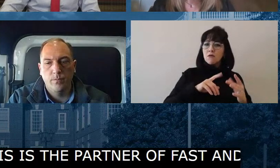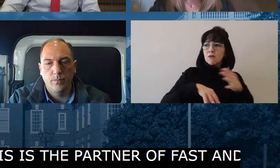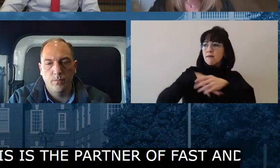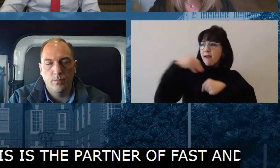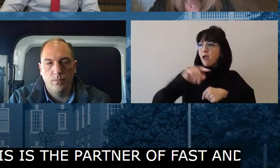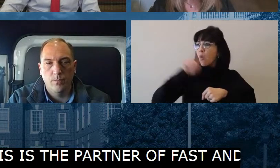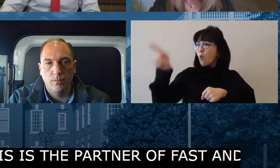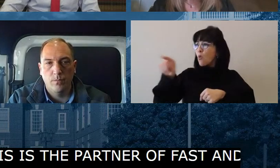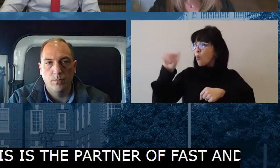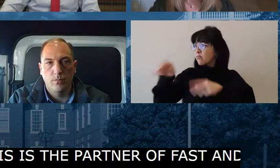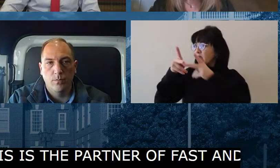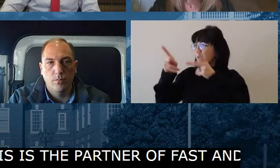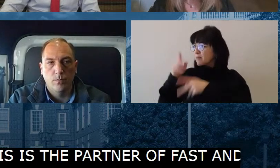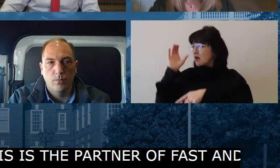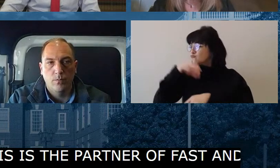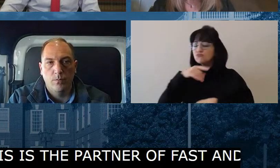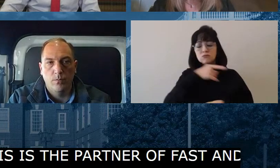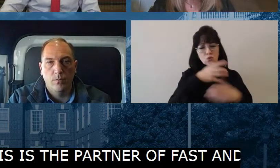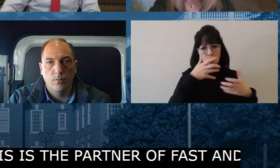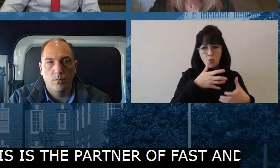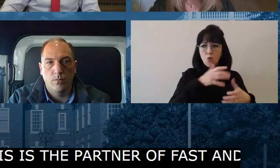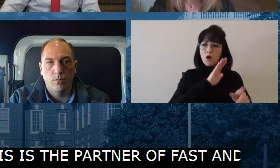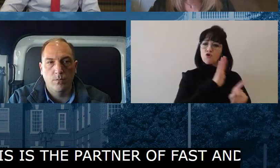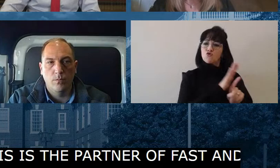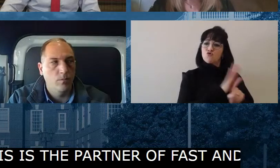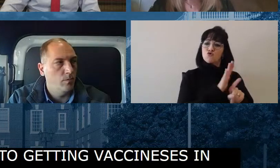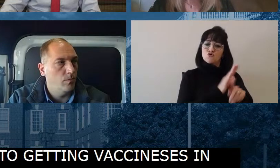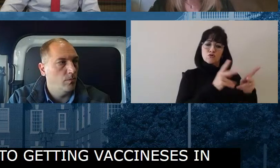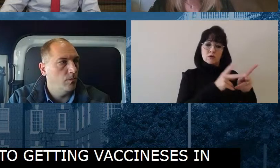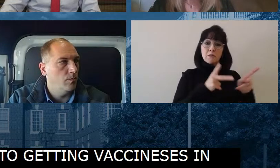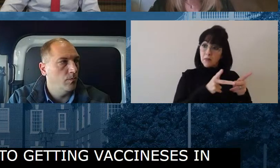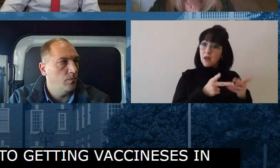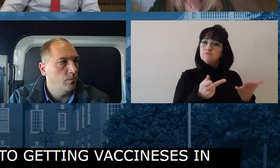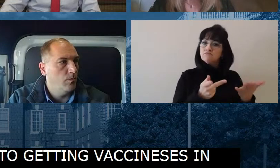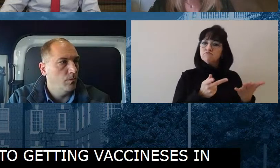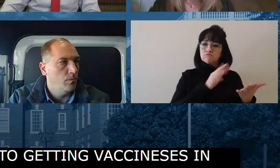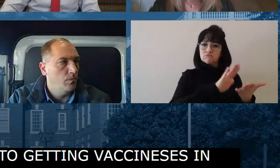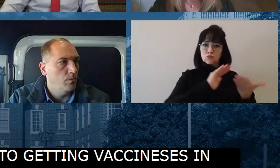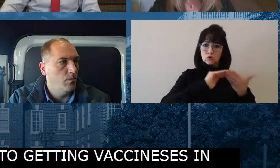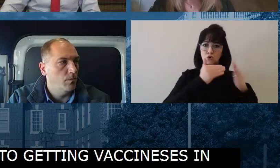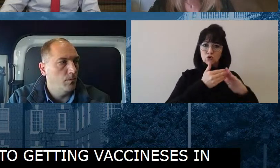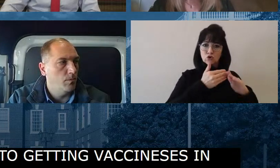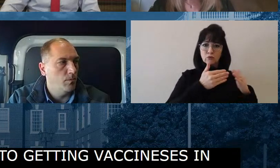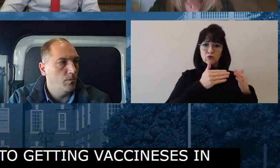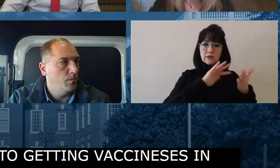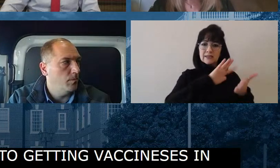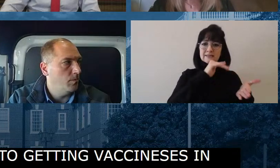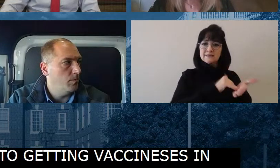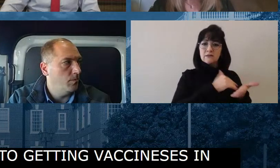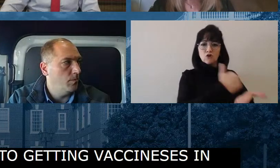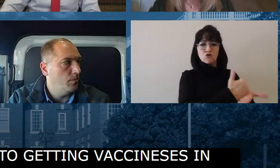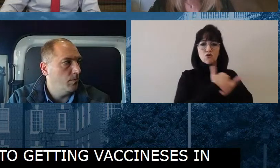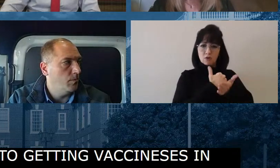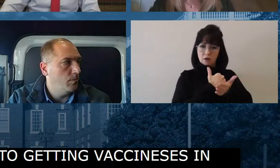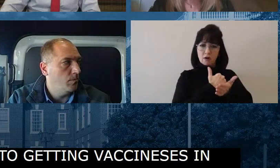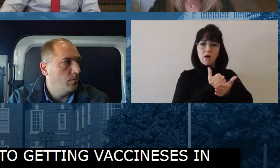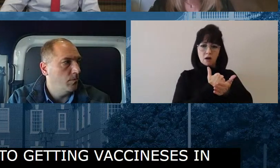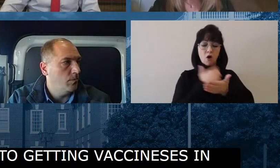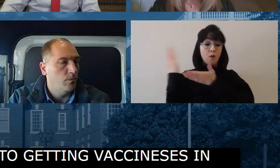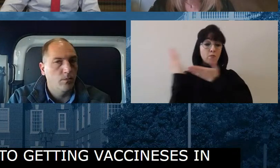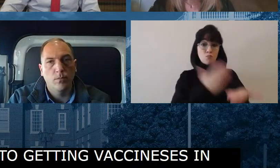many people. Your public health teams that are getting out into the senior high rises, into more remote communities is